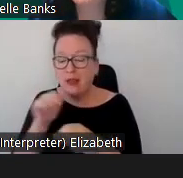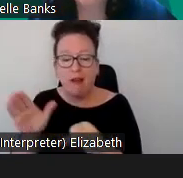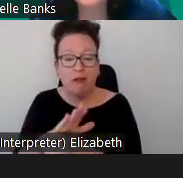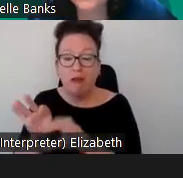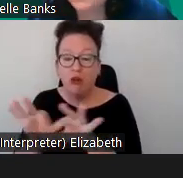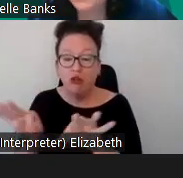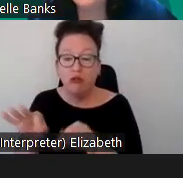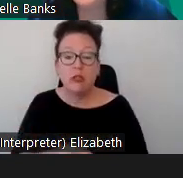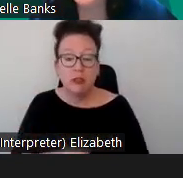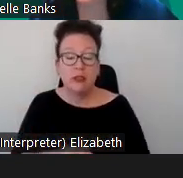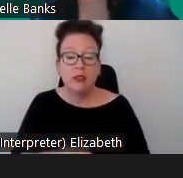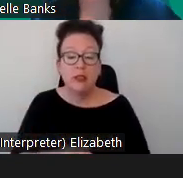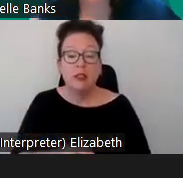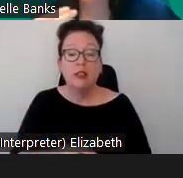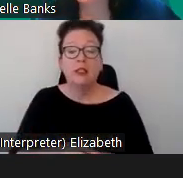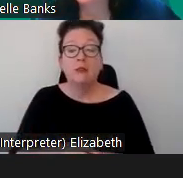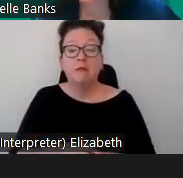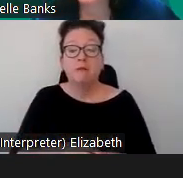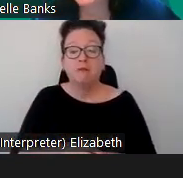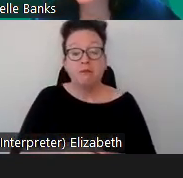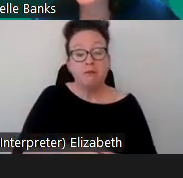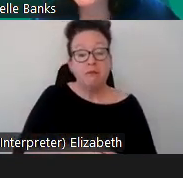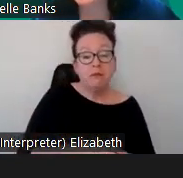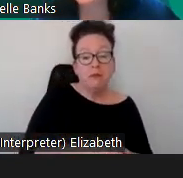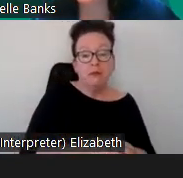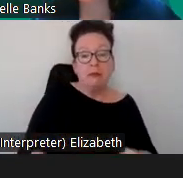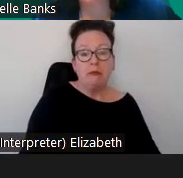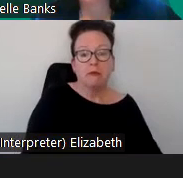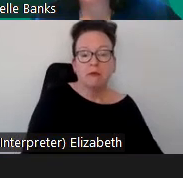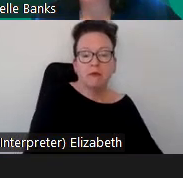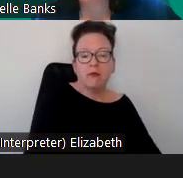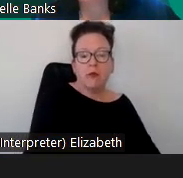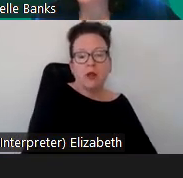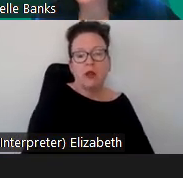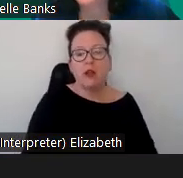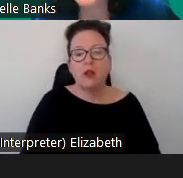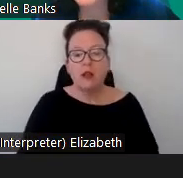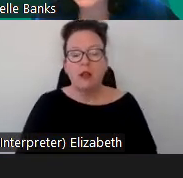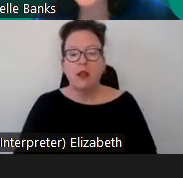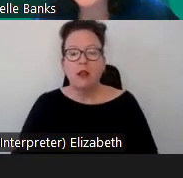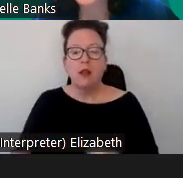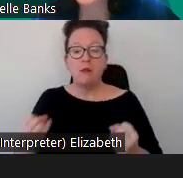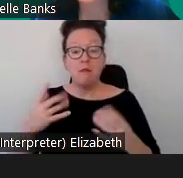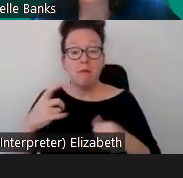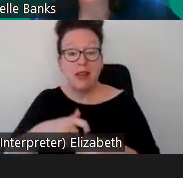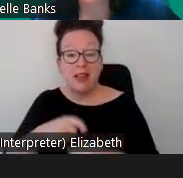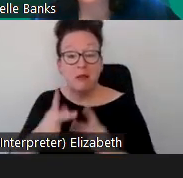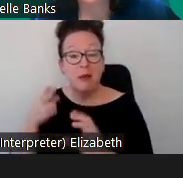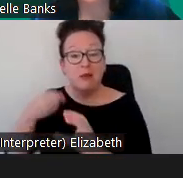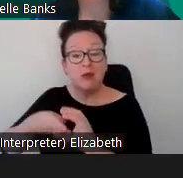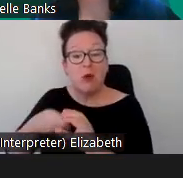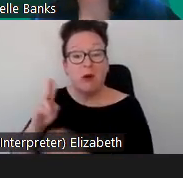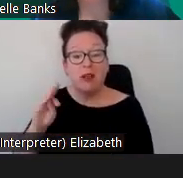So frequently we have folks that come to NextGen and they are in the service area,